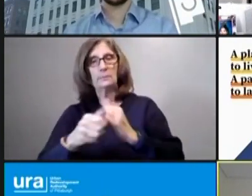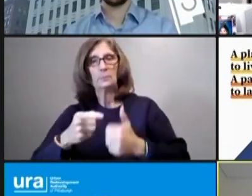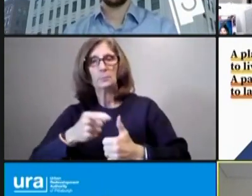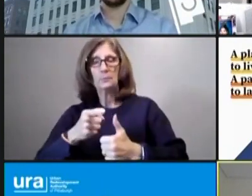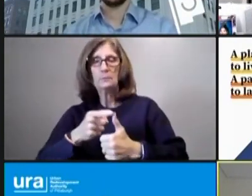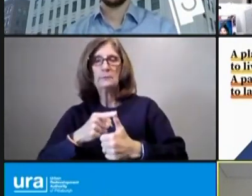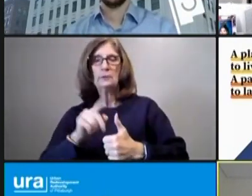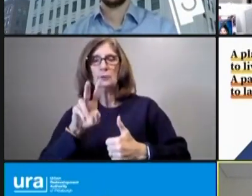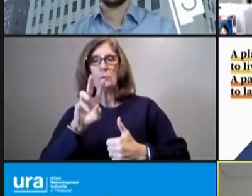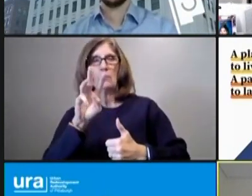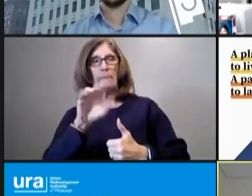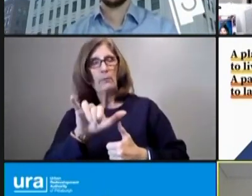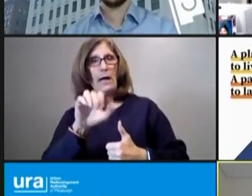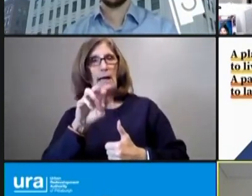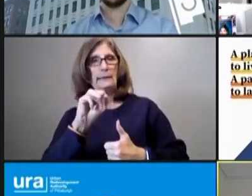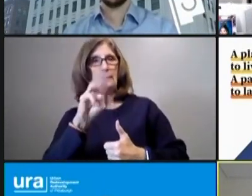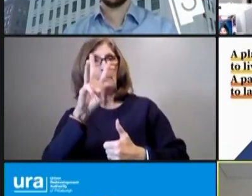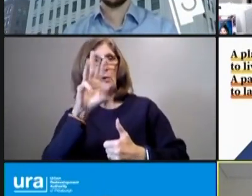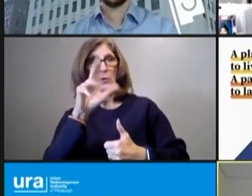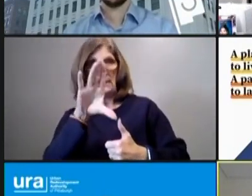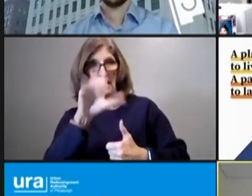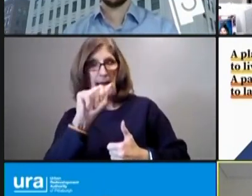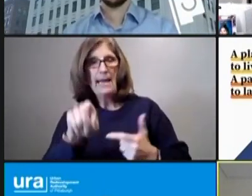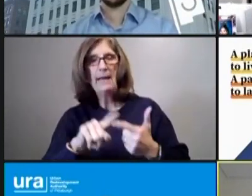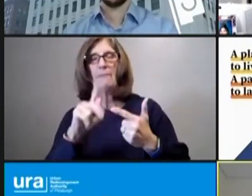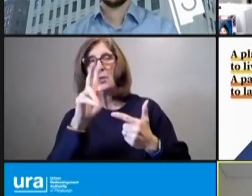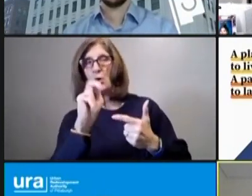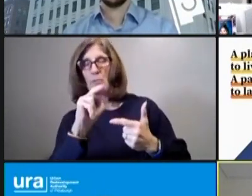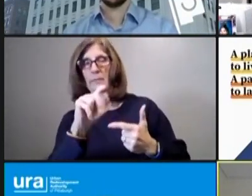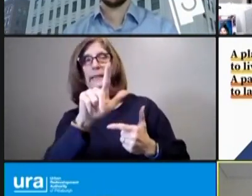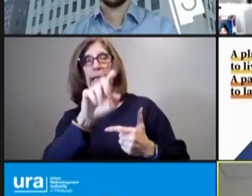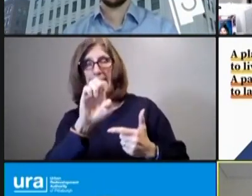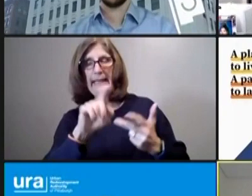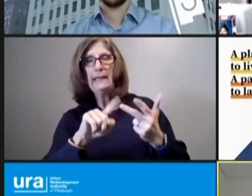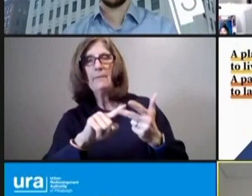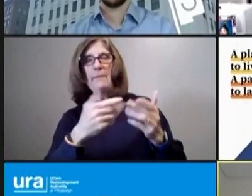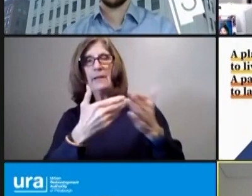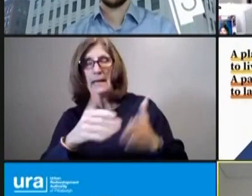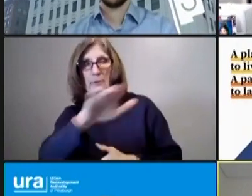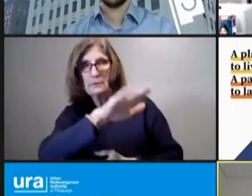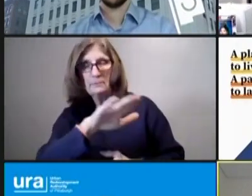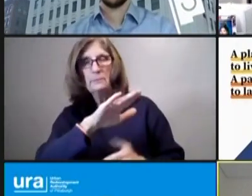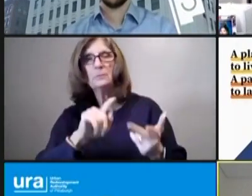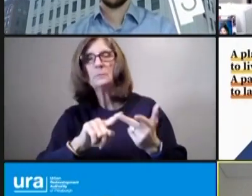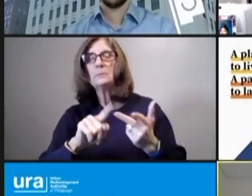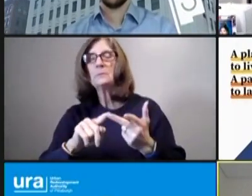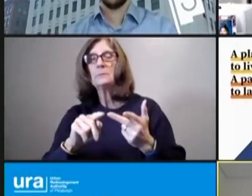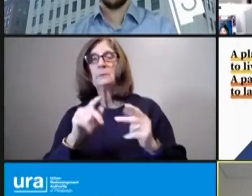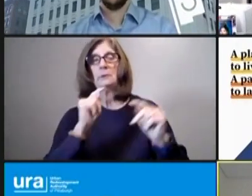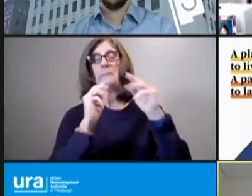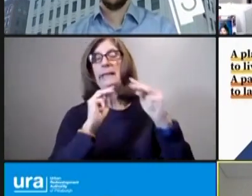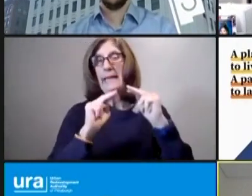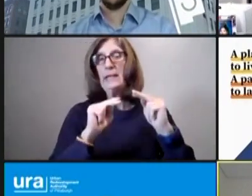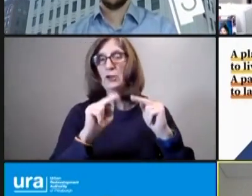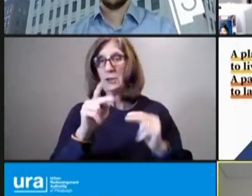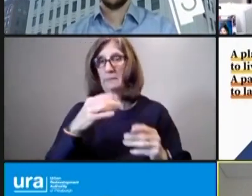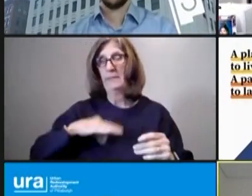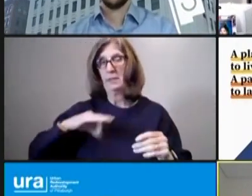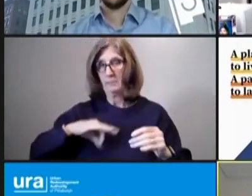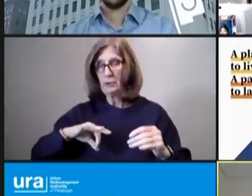YWCA, Urban League of Greater Pittsburgh, Neighborhood Allies, Just Mediation Pittsburgh, Rent Help PGH,